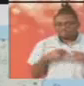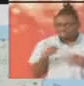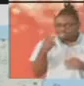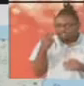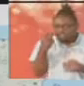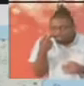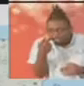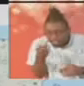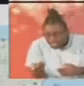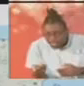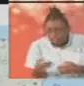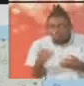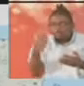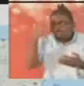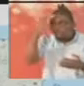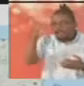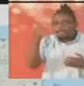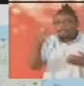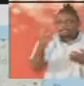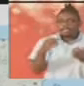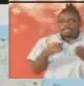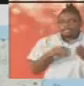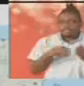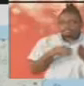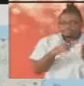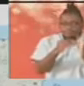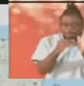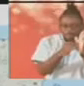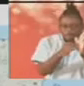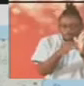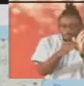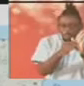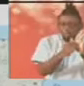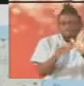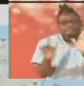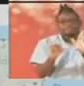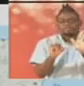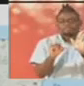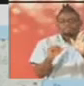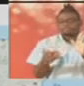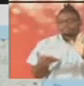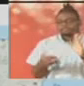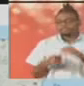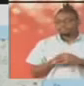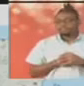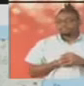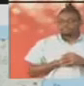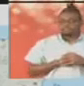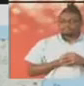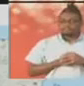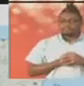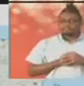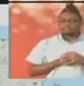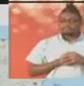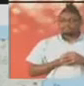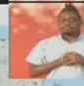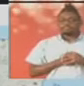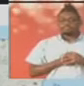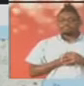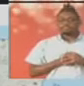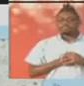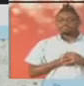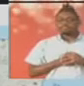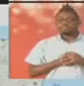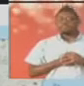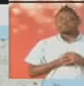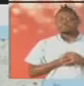able to determine where they would have been spread within the home, or they would have been clusters using this particular map. But we'll get to that shortly. I'll point out as